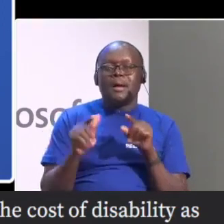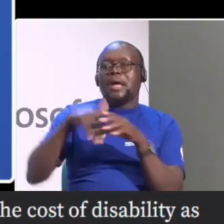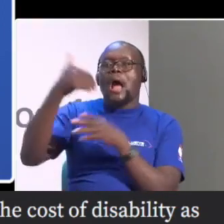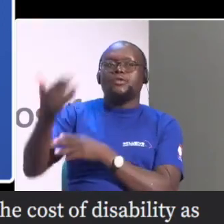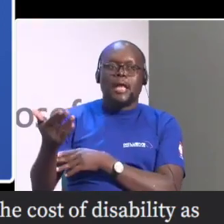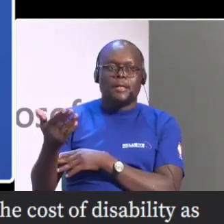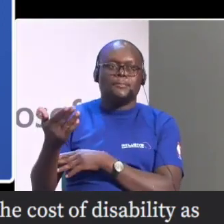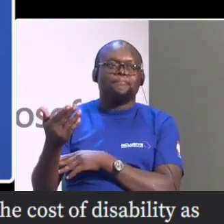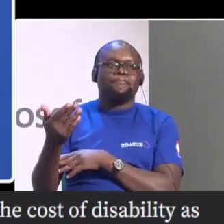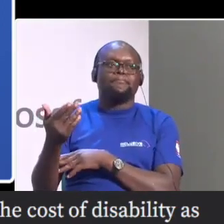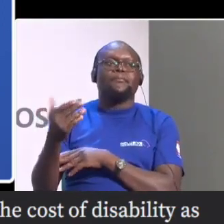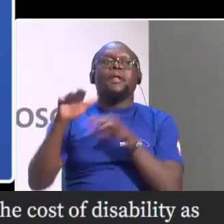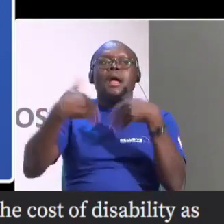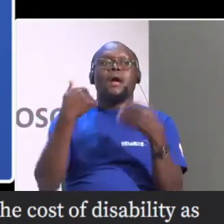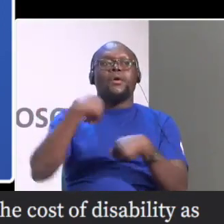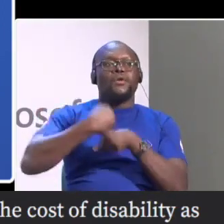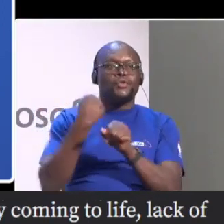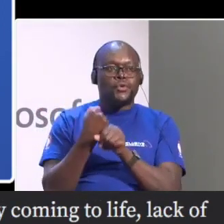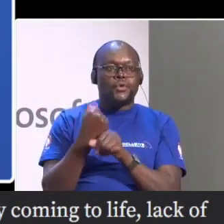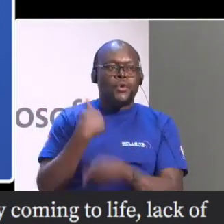outside, how do we